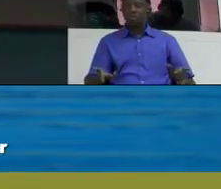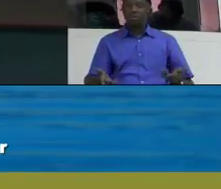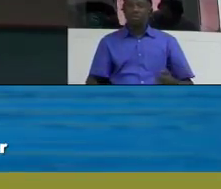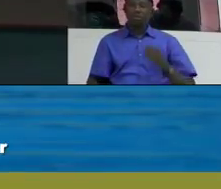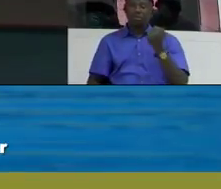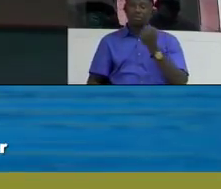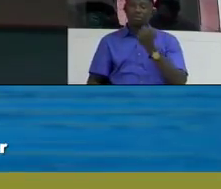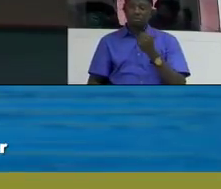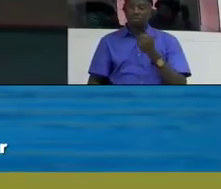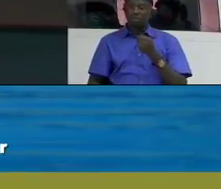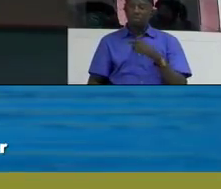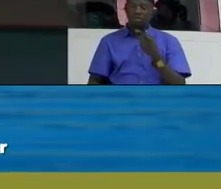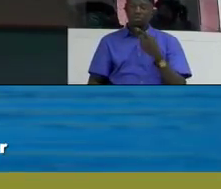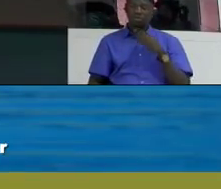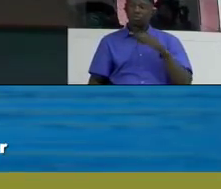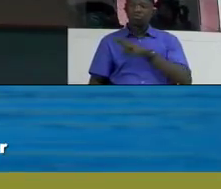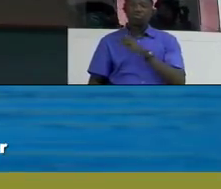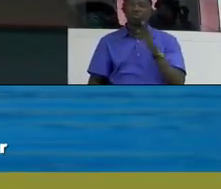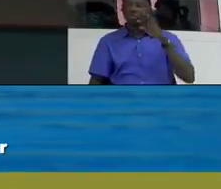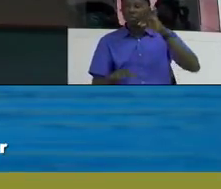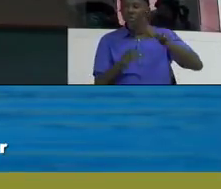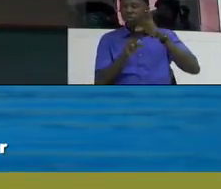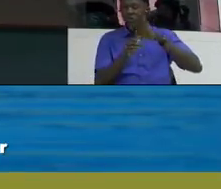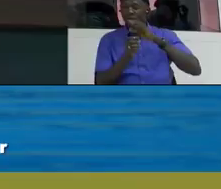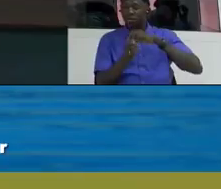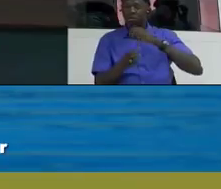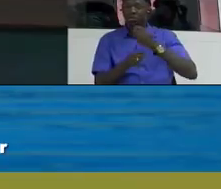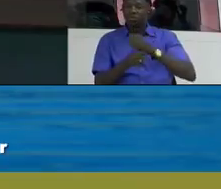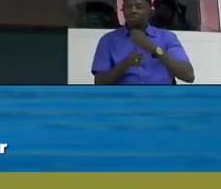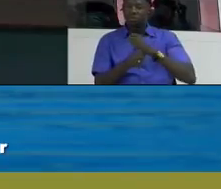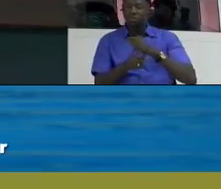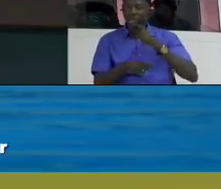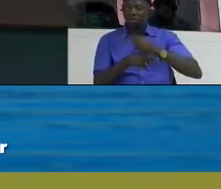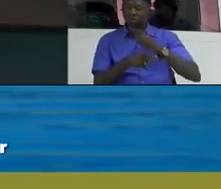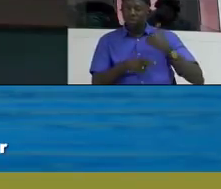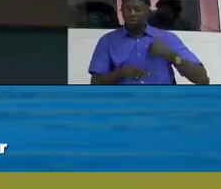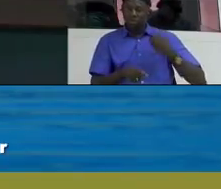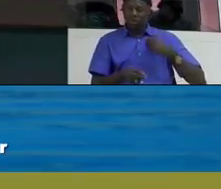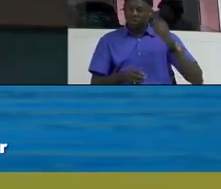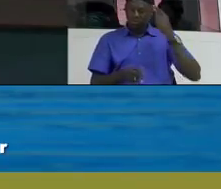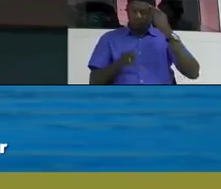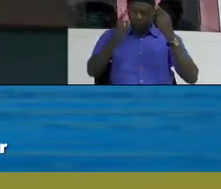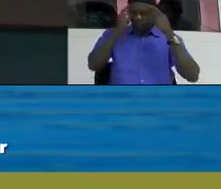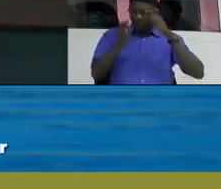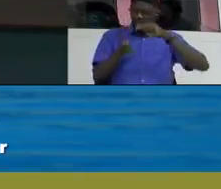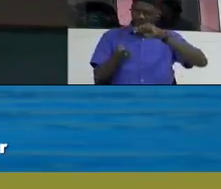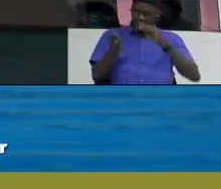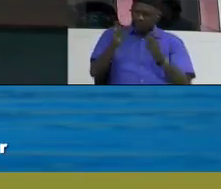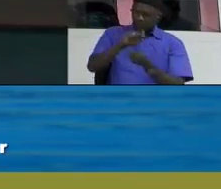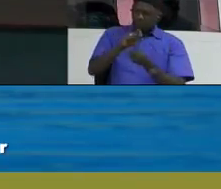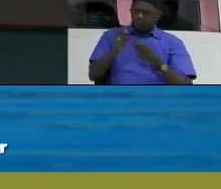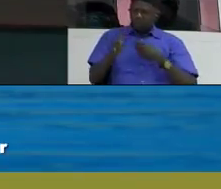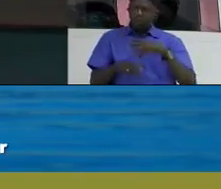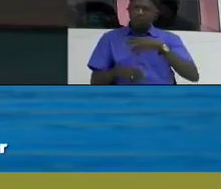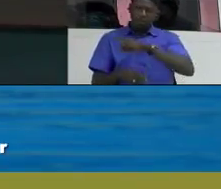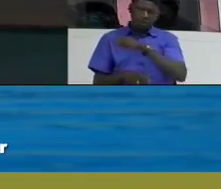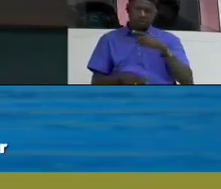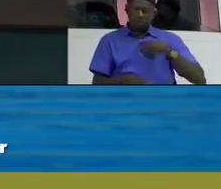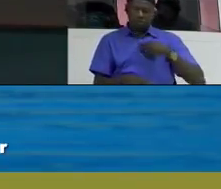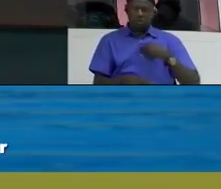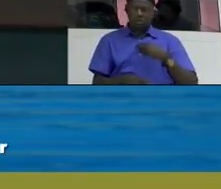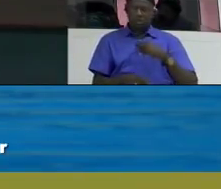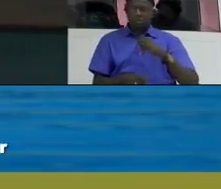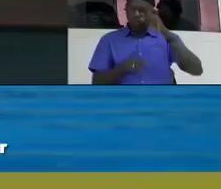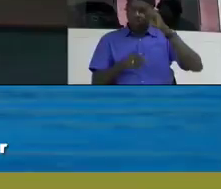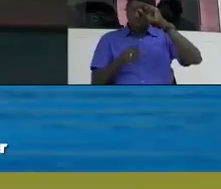there was no referendum to enable the Gambian public to decide whether they wanted a state